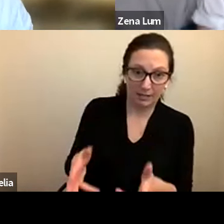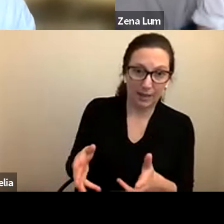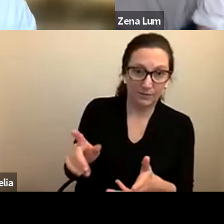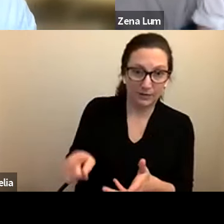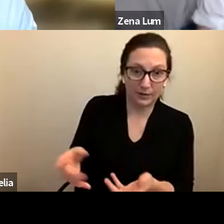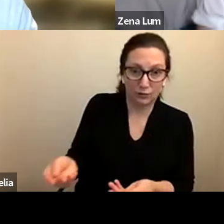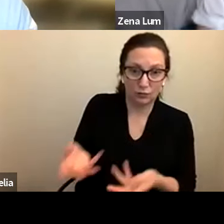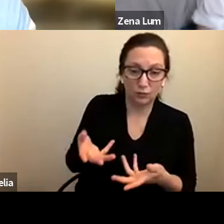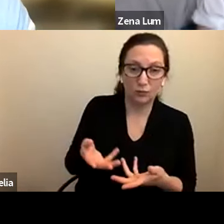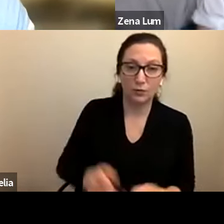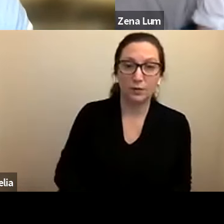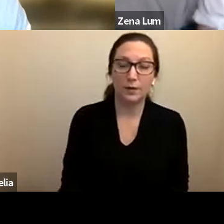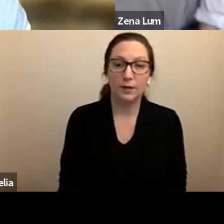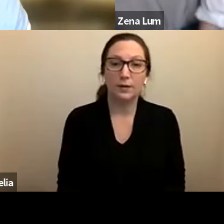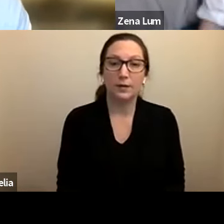I think